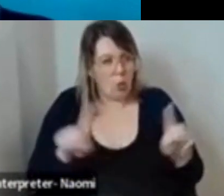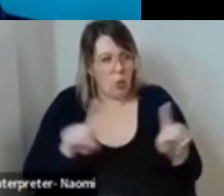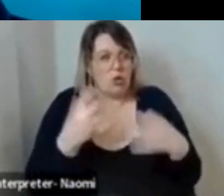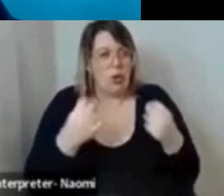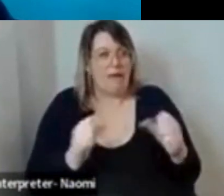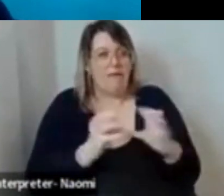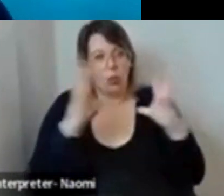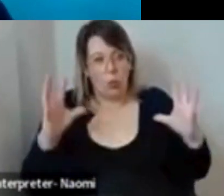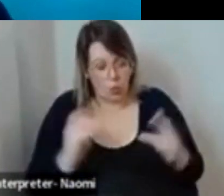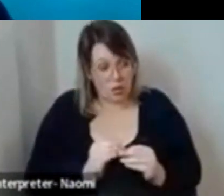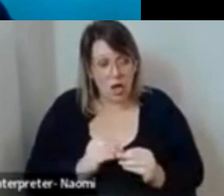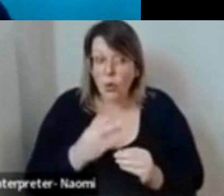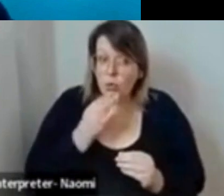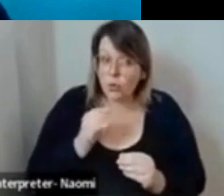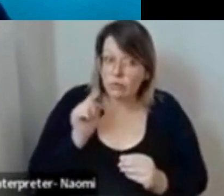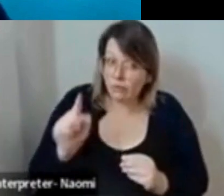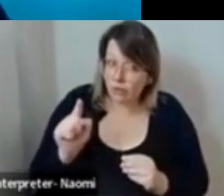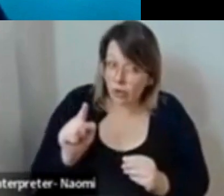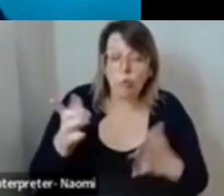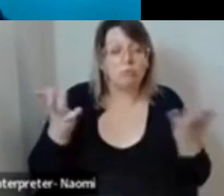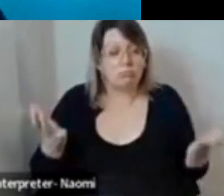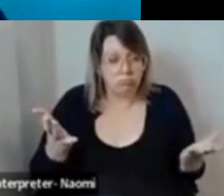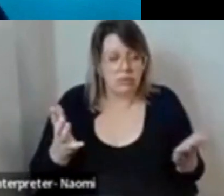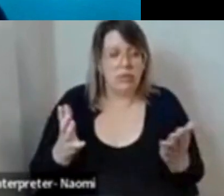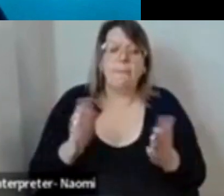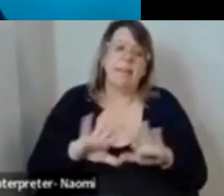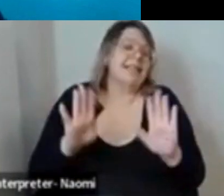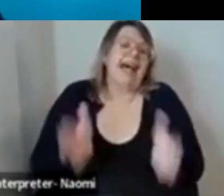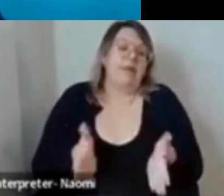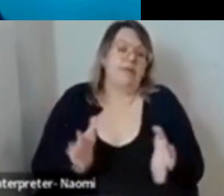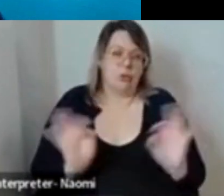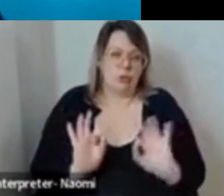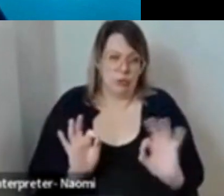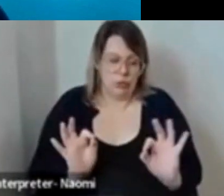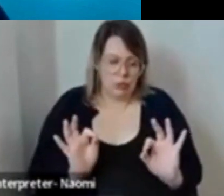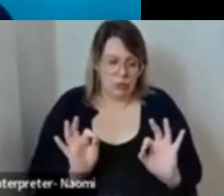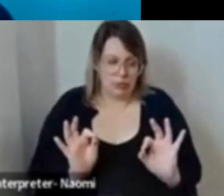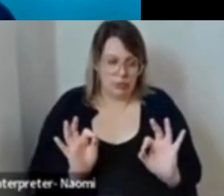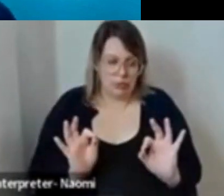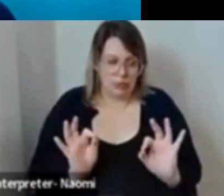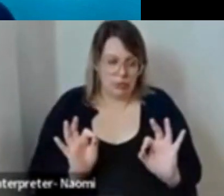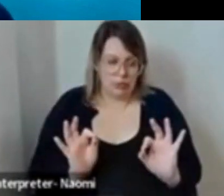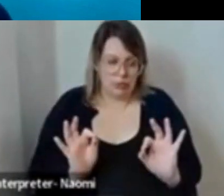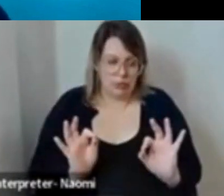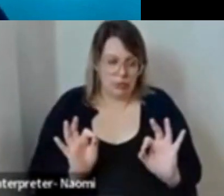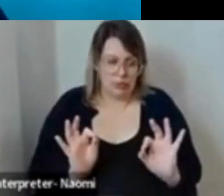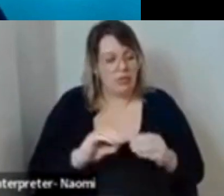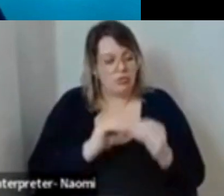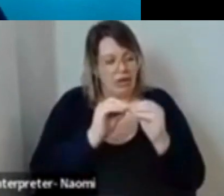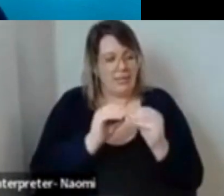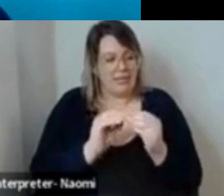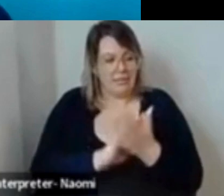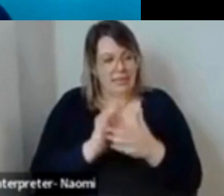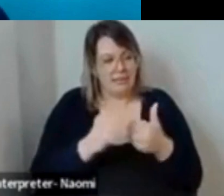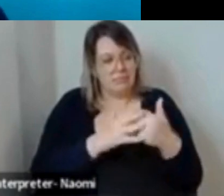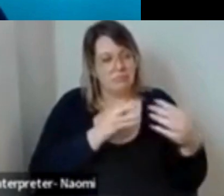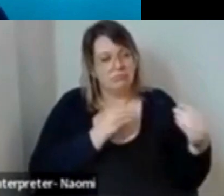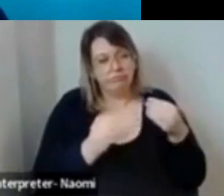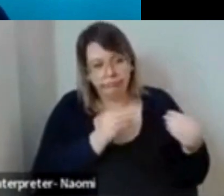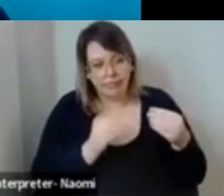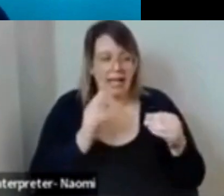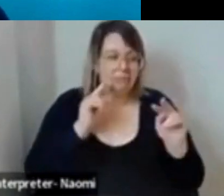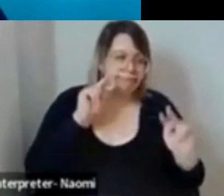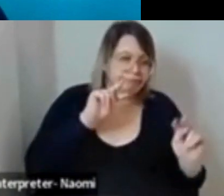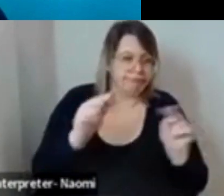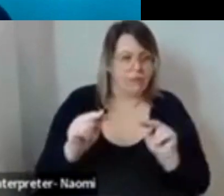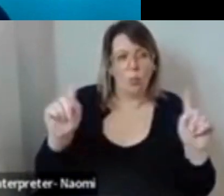it's useful for you to use in that way, you're welcome to do that. We are building it in a way which means that we'll be able to differentiate between